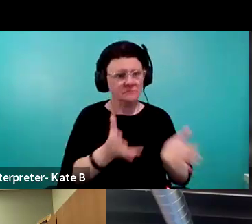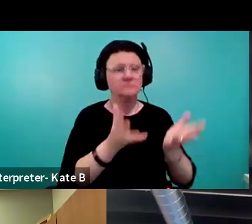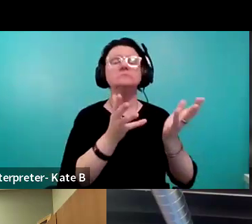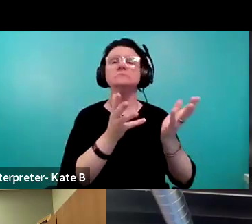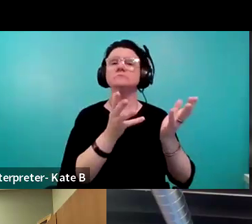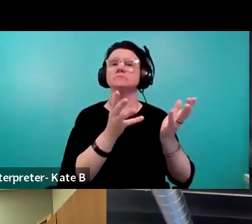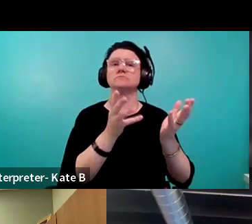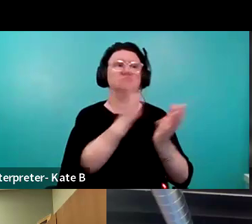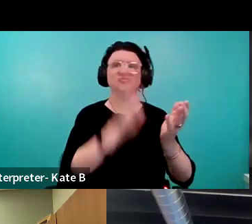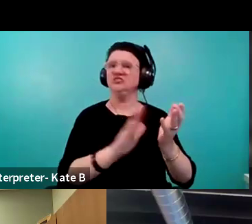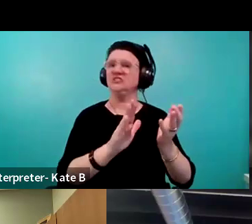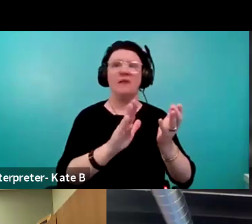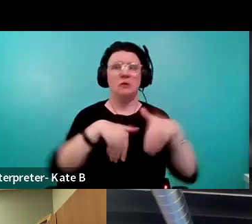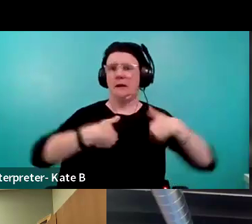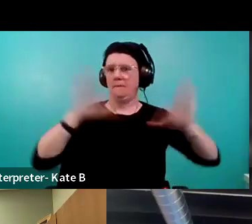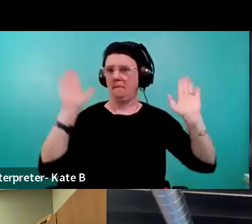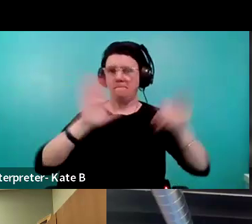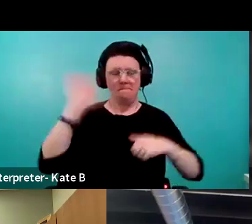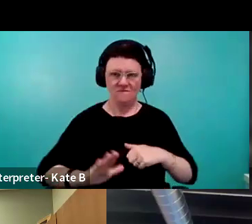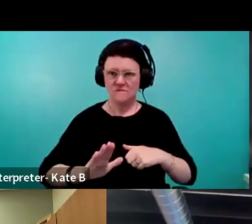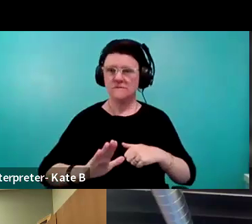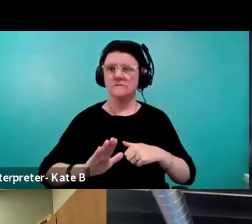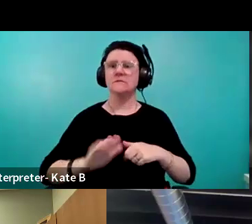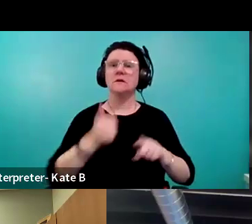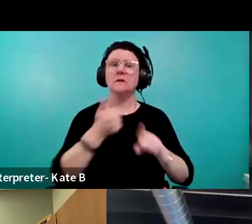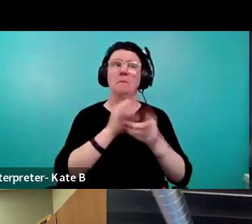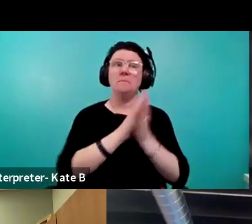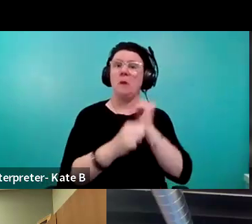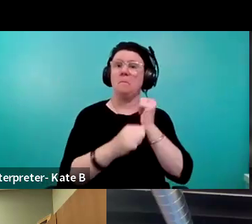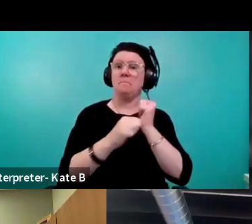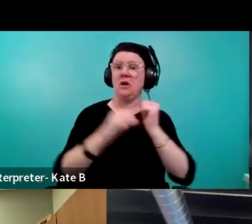she never looked back and became a paraeducator,